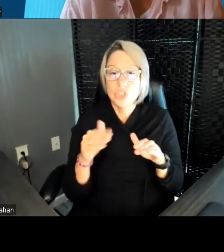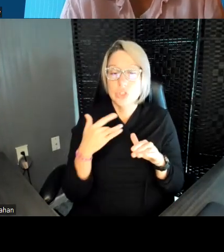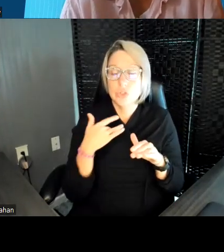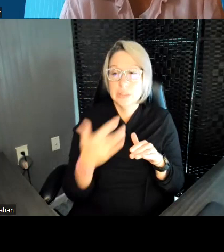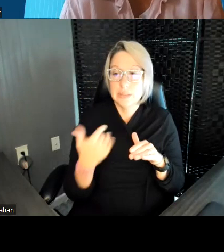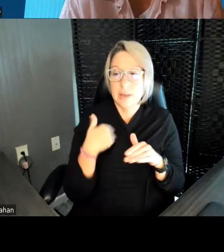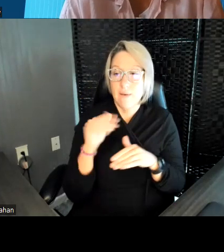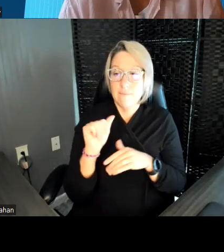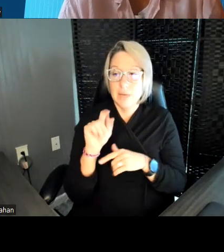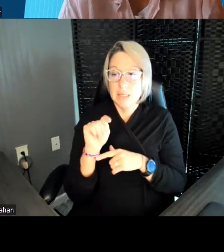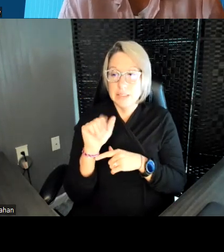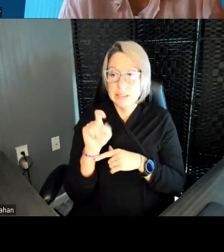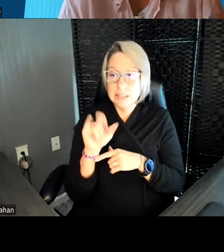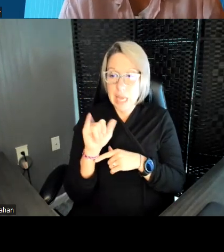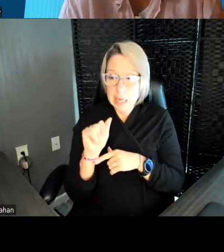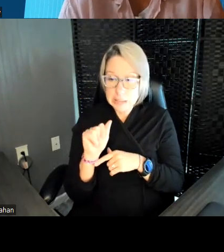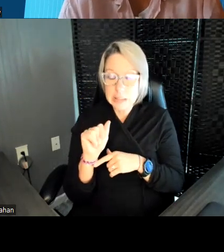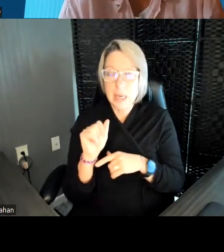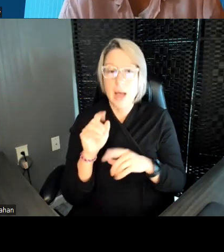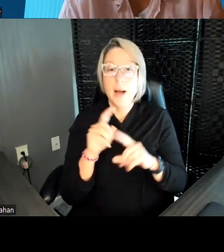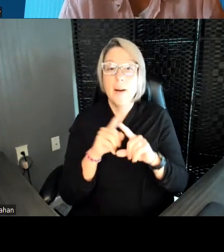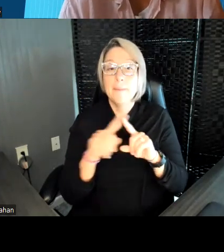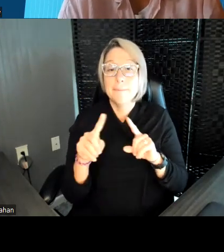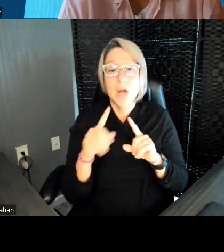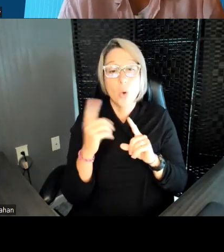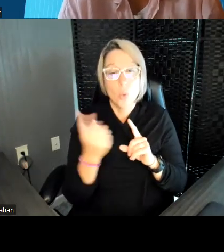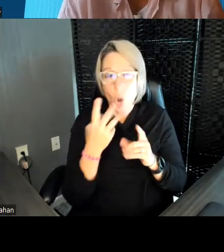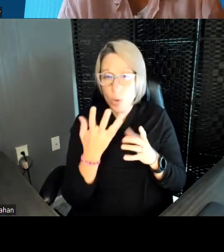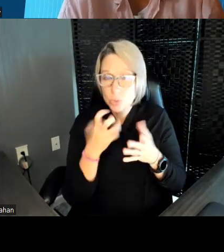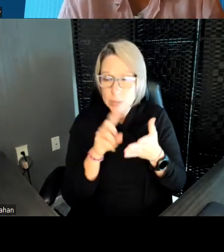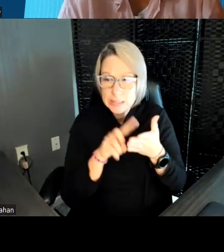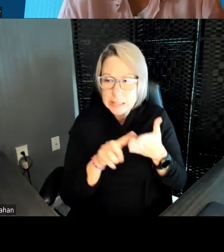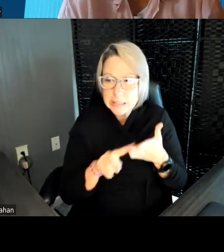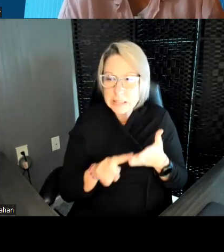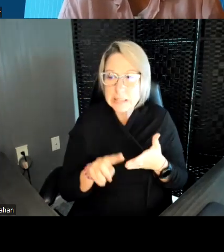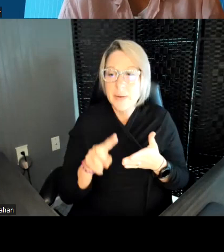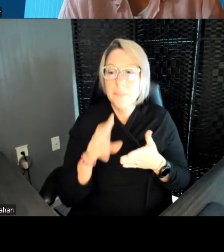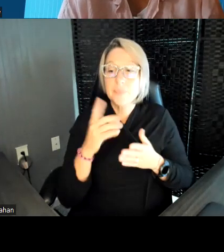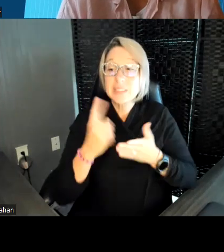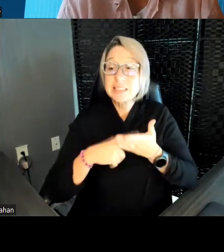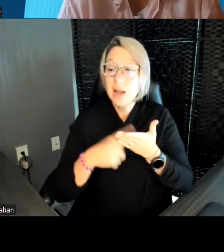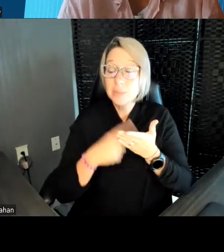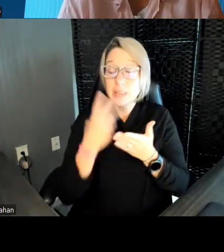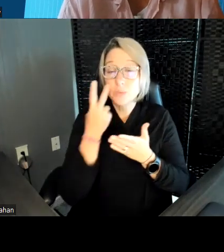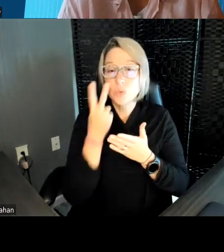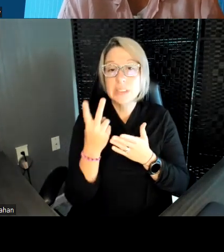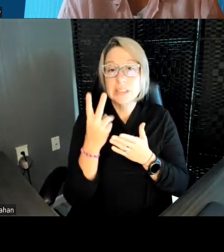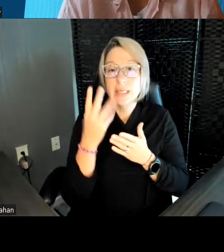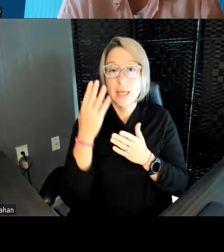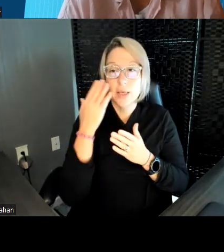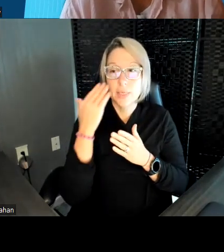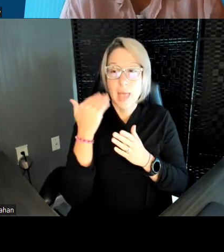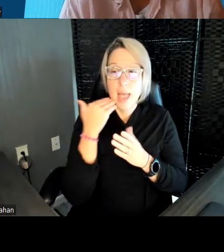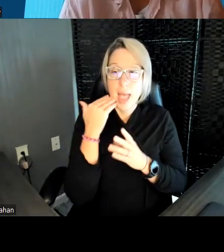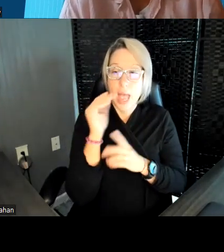motor planning problems. But nystagmus, we always check out. And sometimes what we see in nystagmus is a head